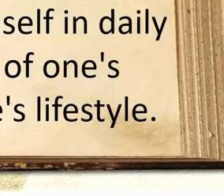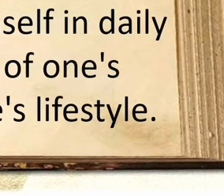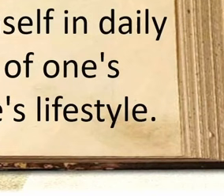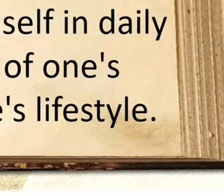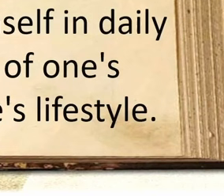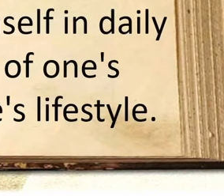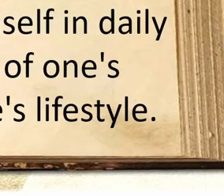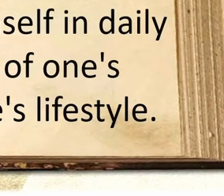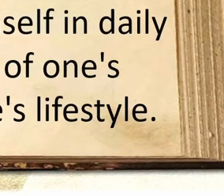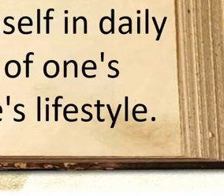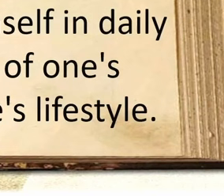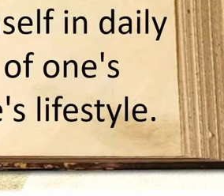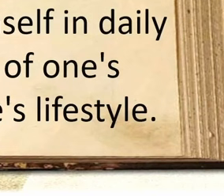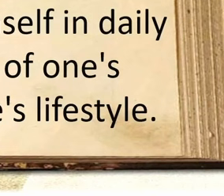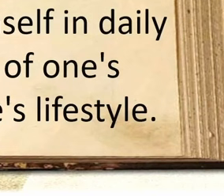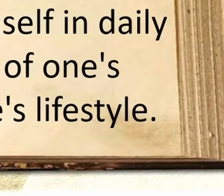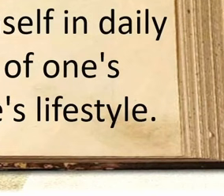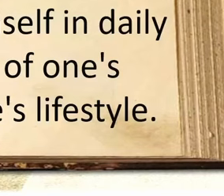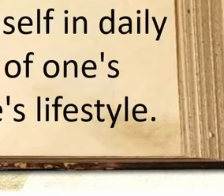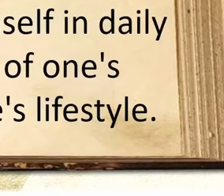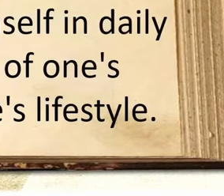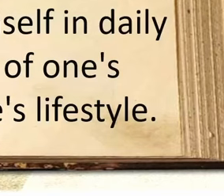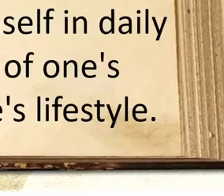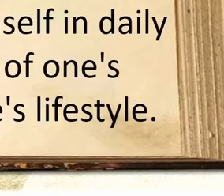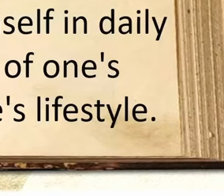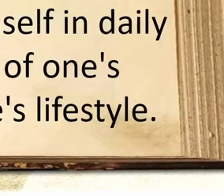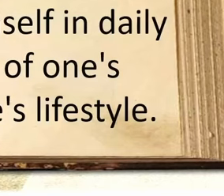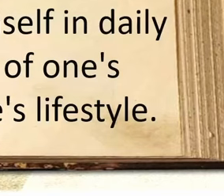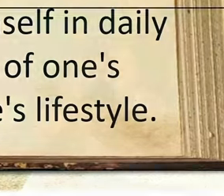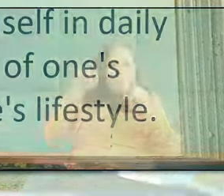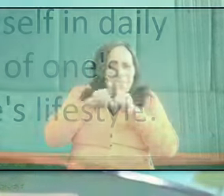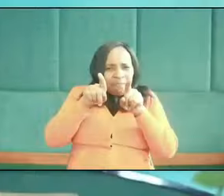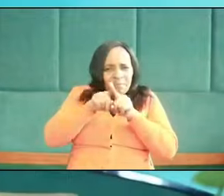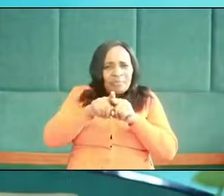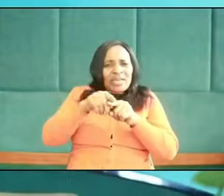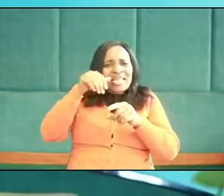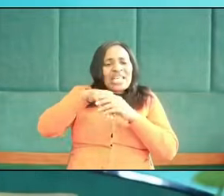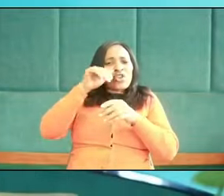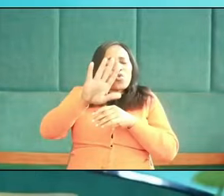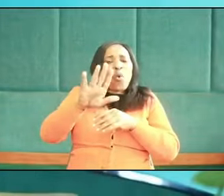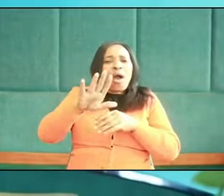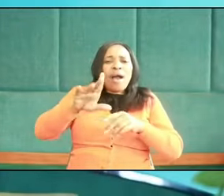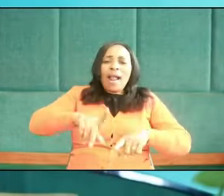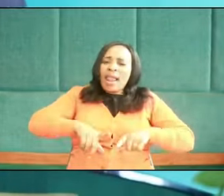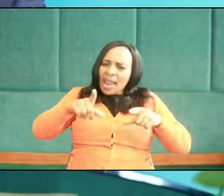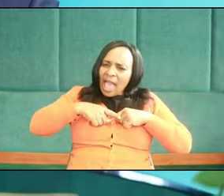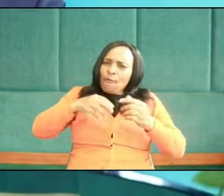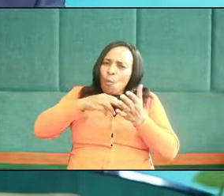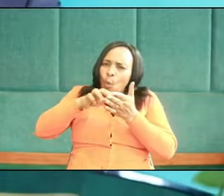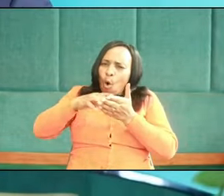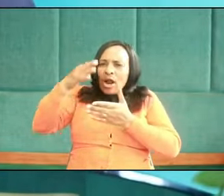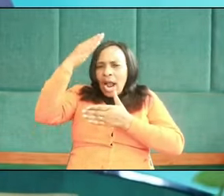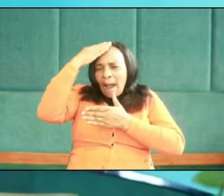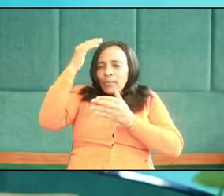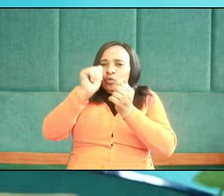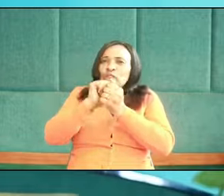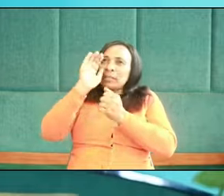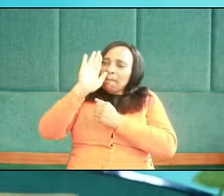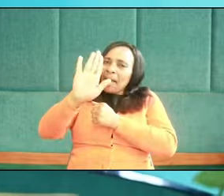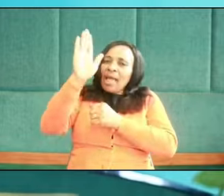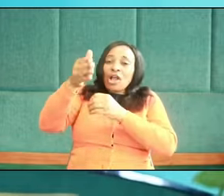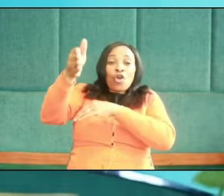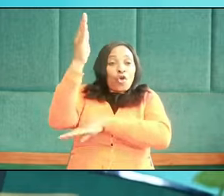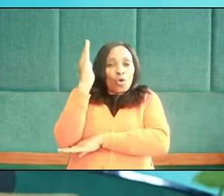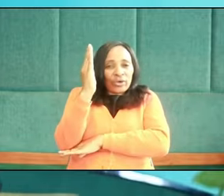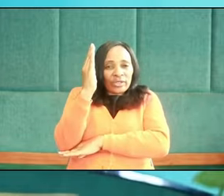It speaks of one's lifestyle. So in your life walk humbly with your God. But the text says